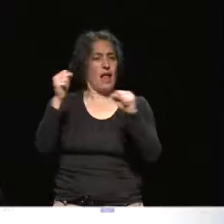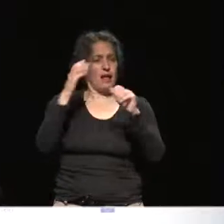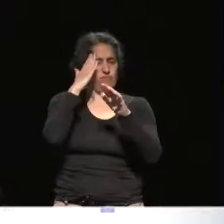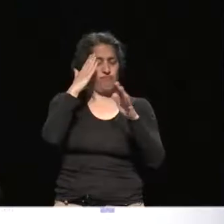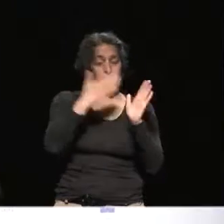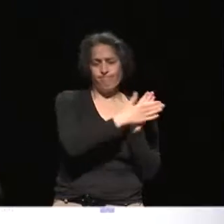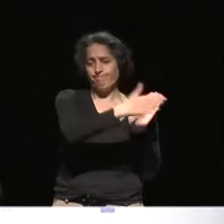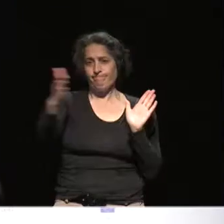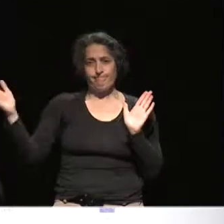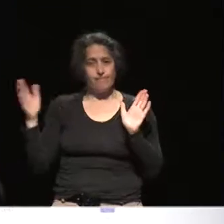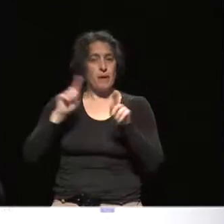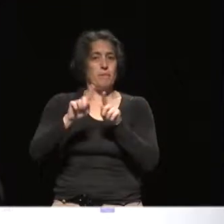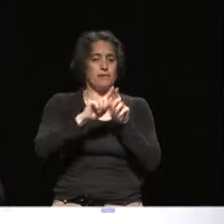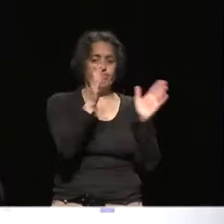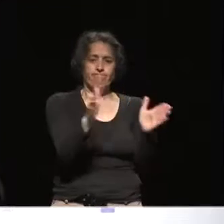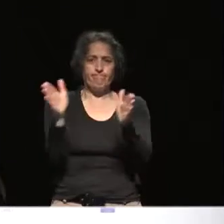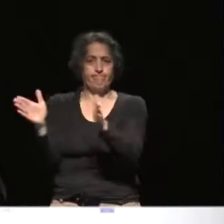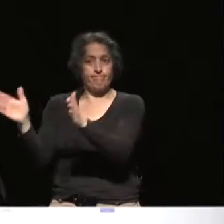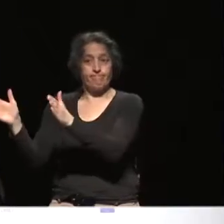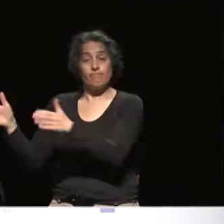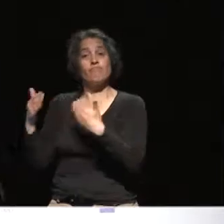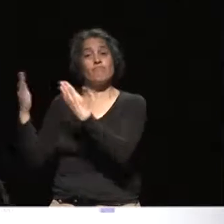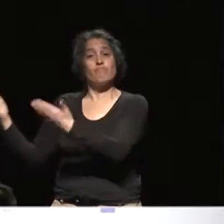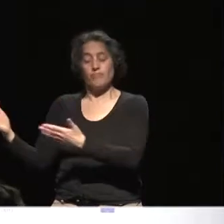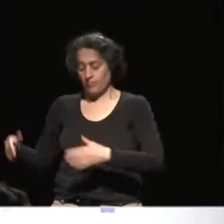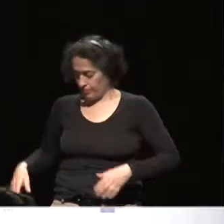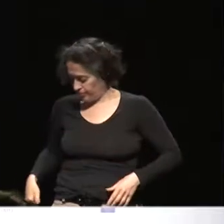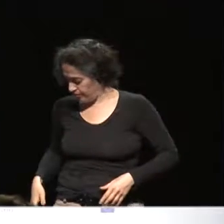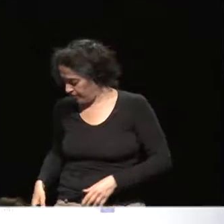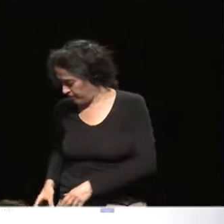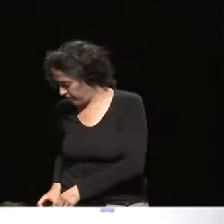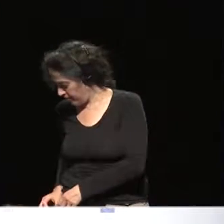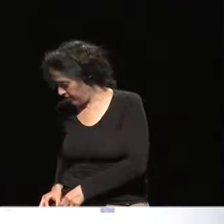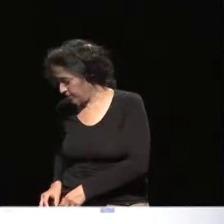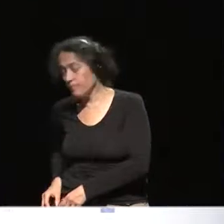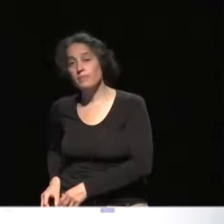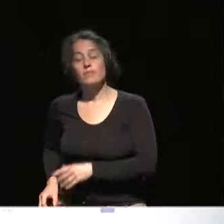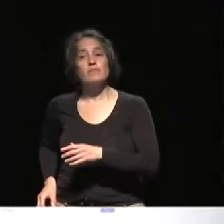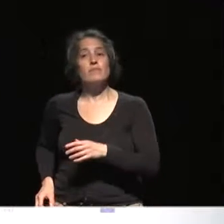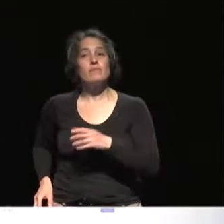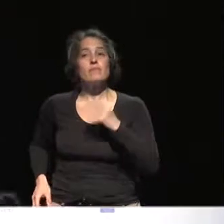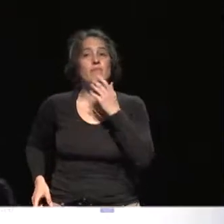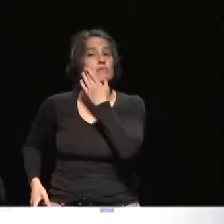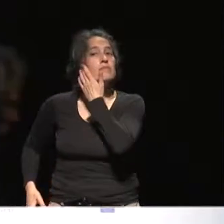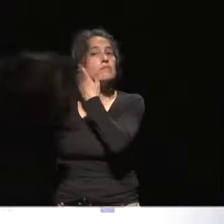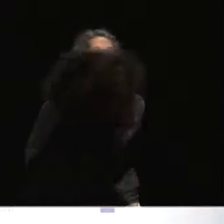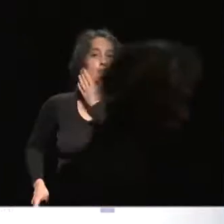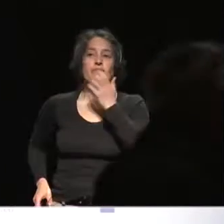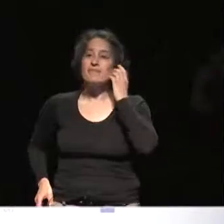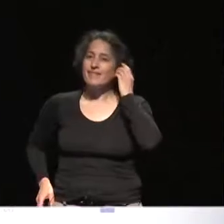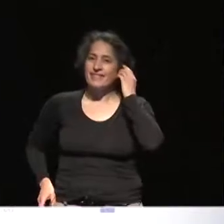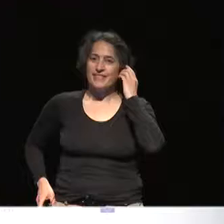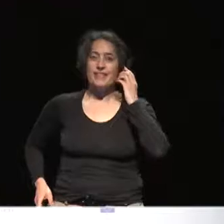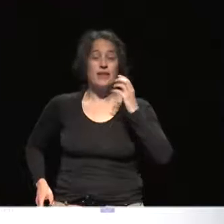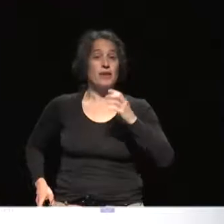development. Charles Goerens, please. C'est très gentil de me présenter comme le most established. Well, that was very kind of you to introduce me as the most